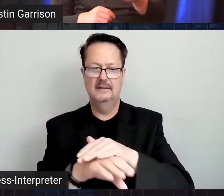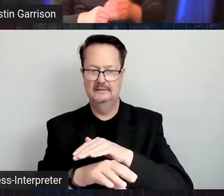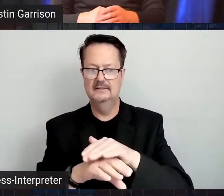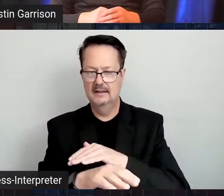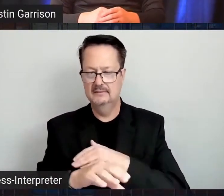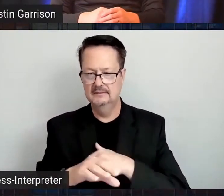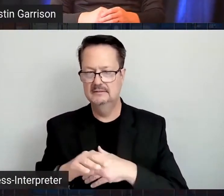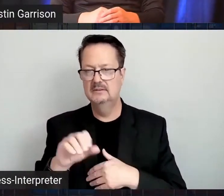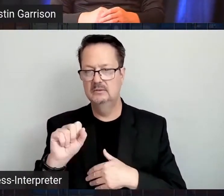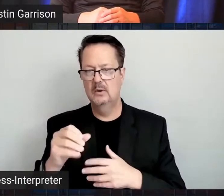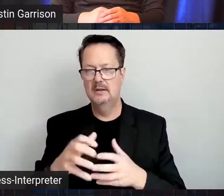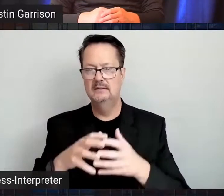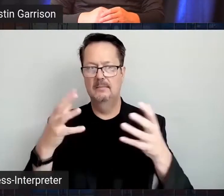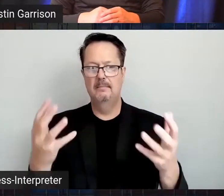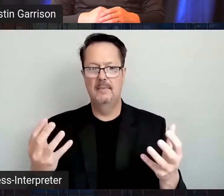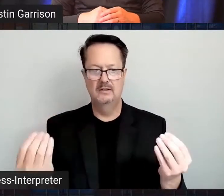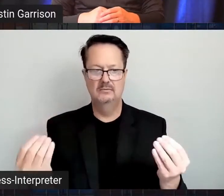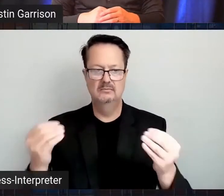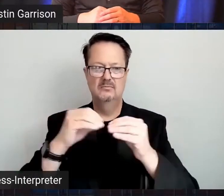a much more